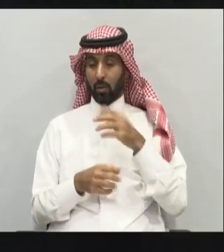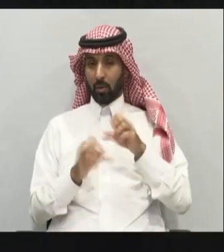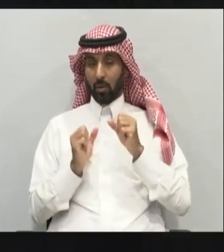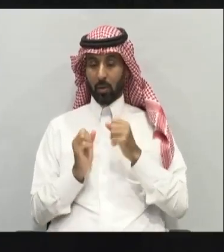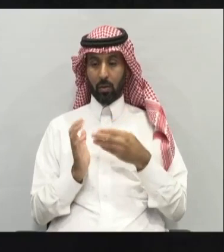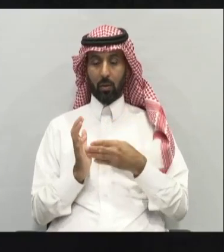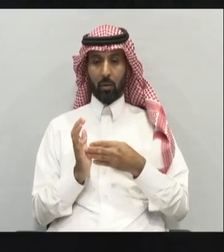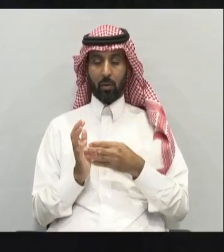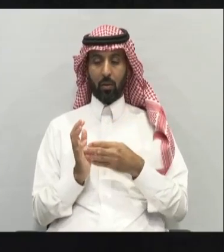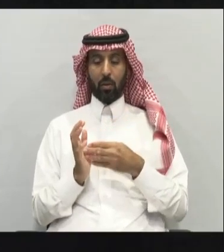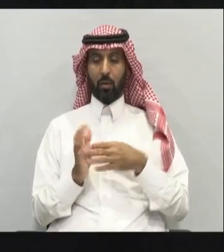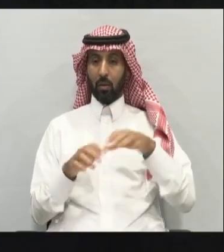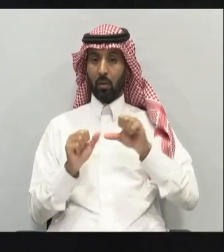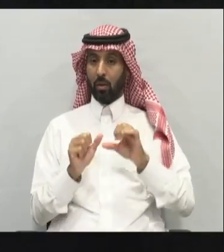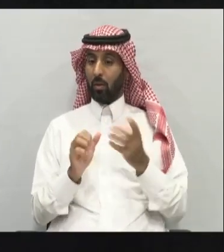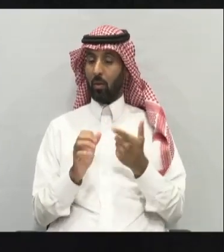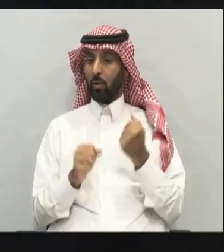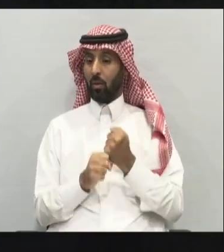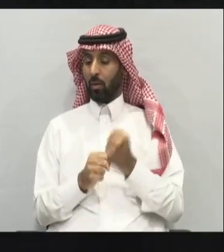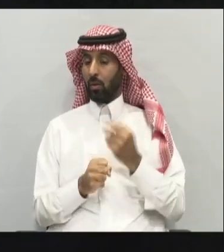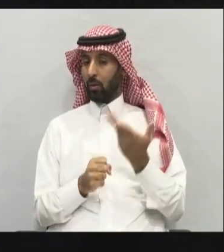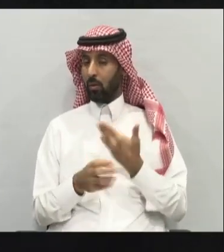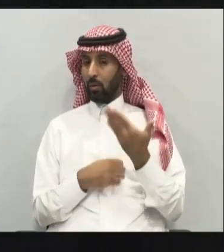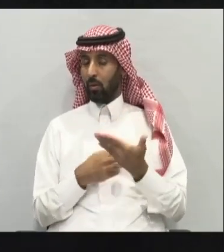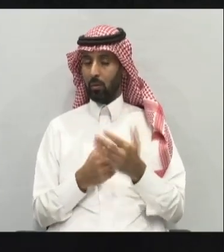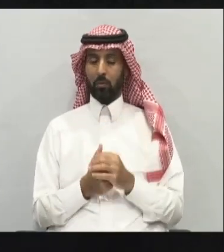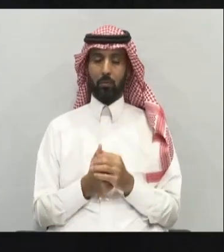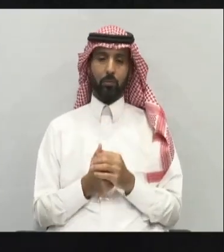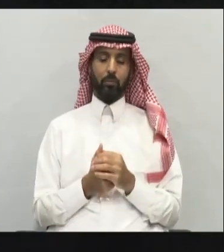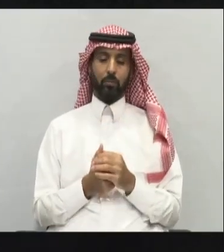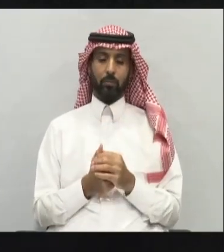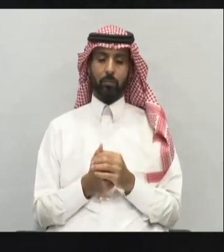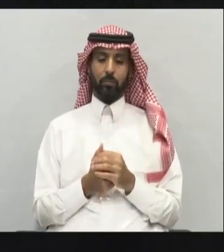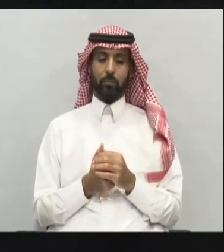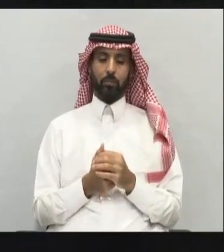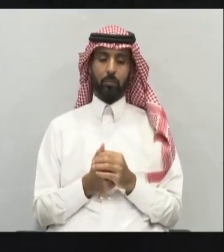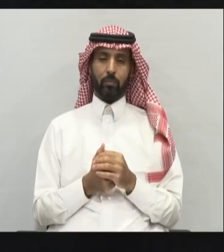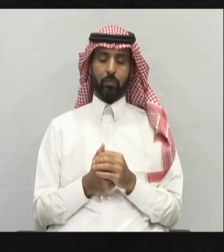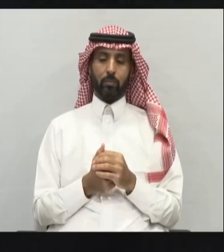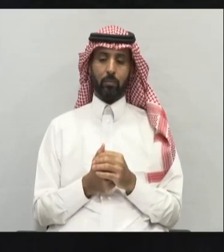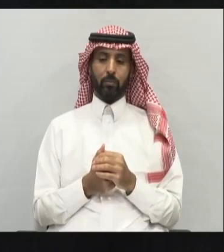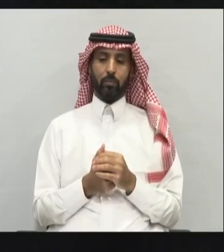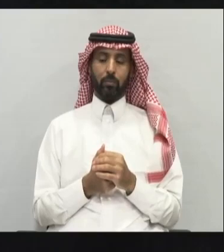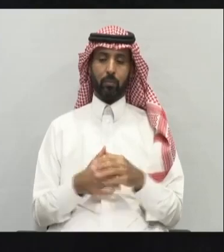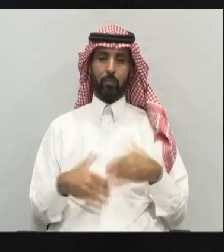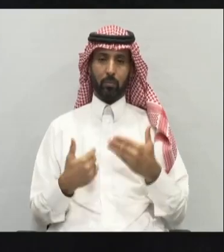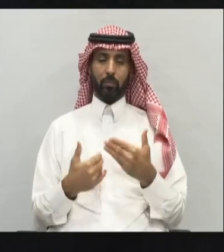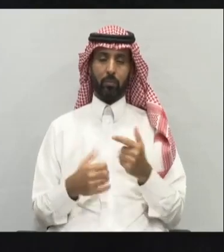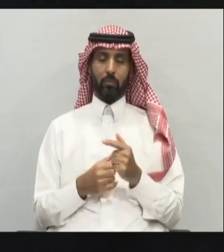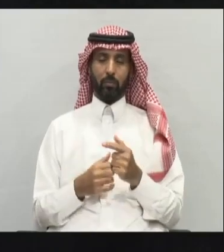graduation? What are the activities? We discuss what are the activities, the things that people usually do for this